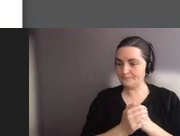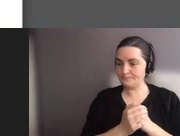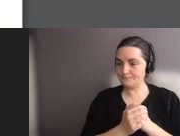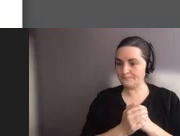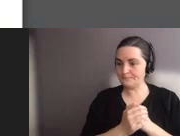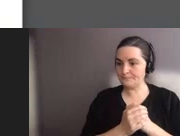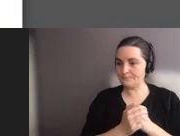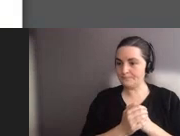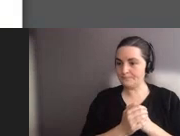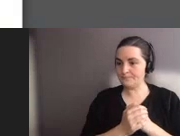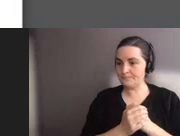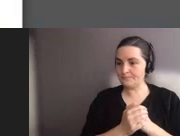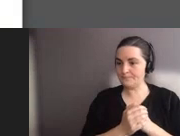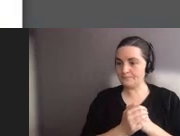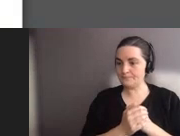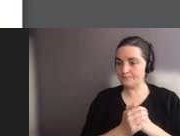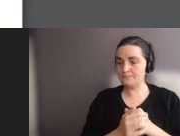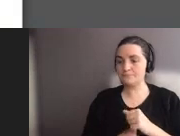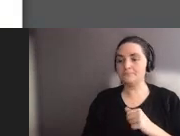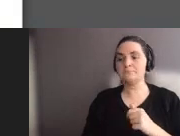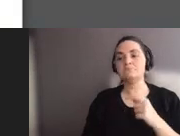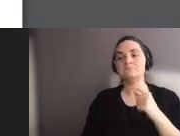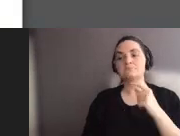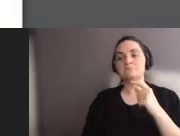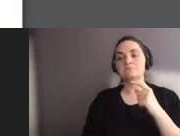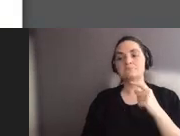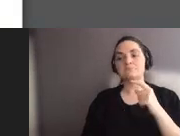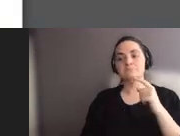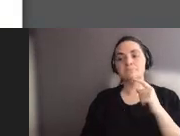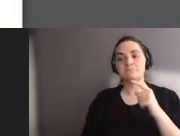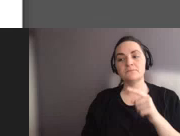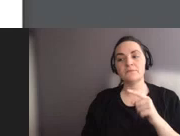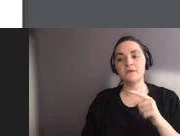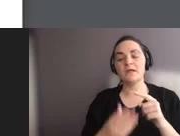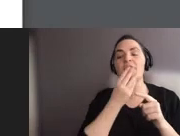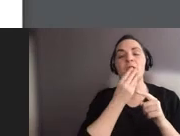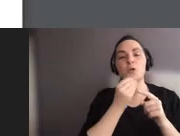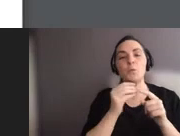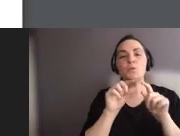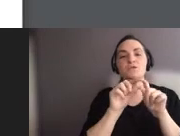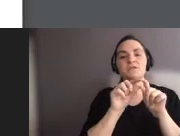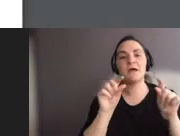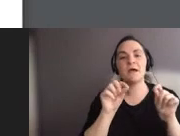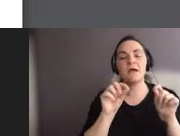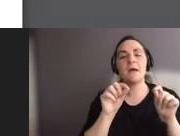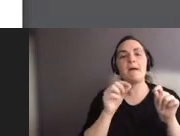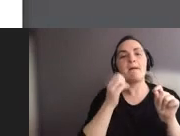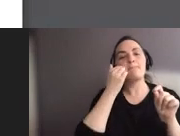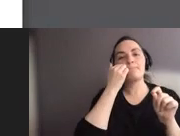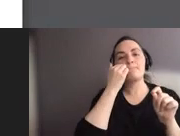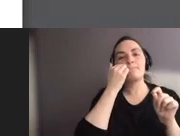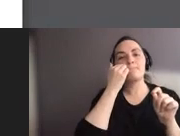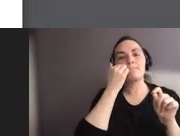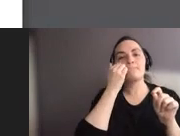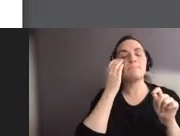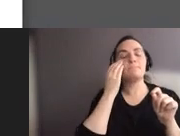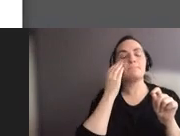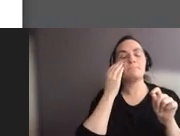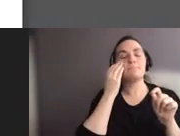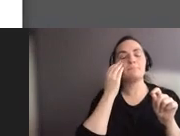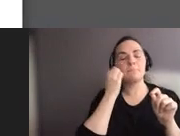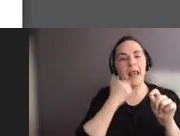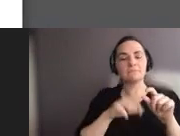have used this kind of blocking thing that I've used as well to anonymize the student. So